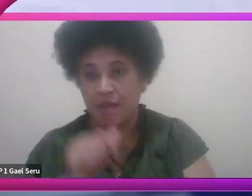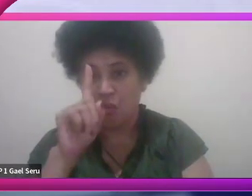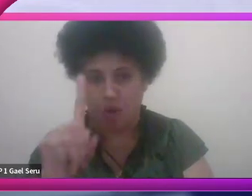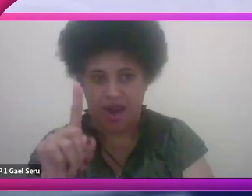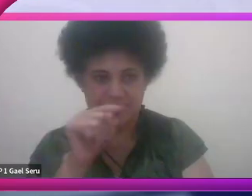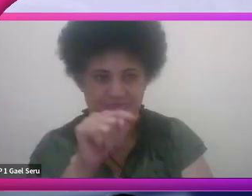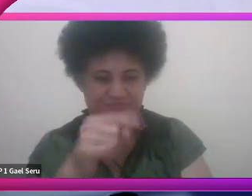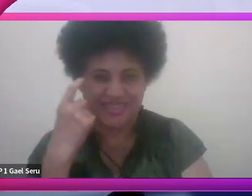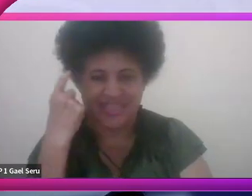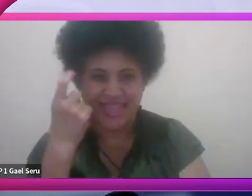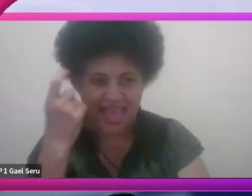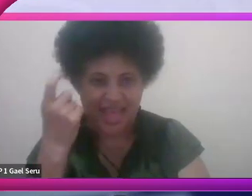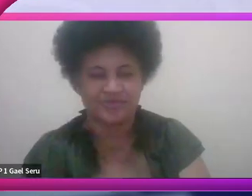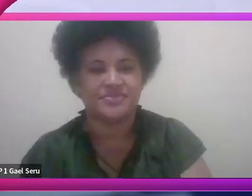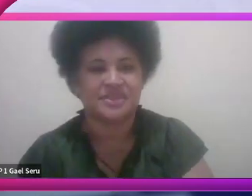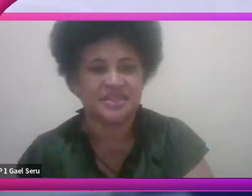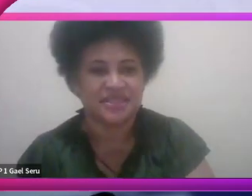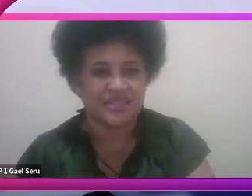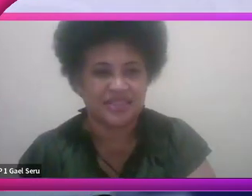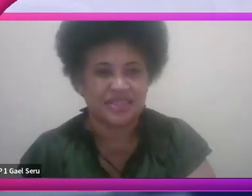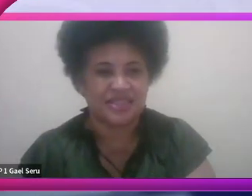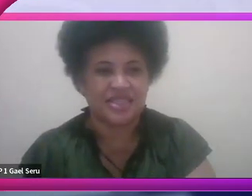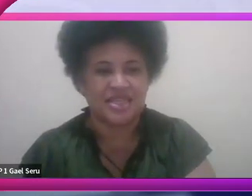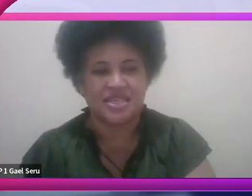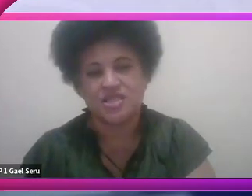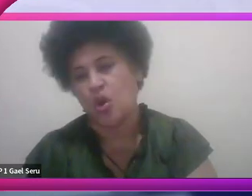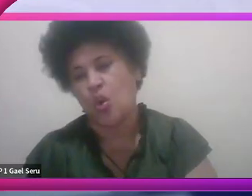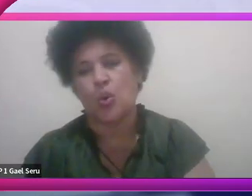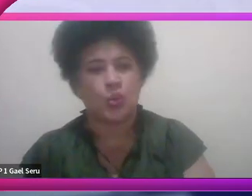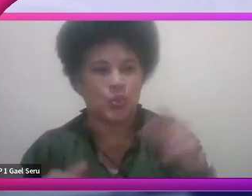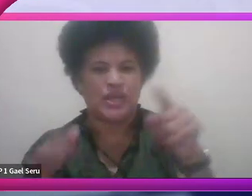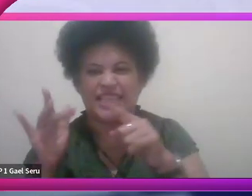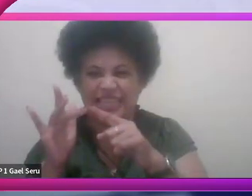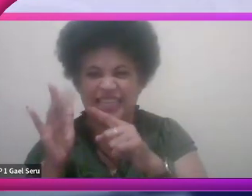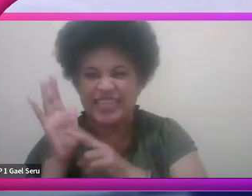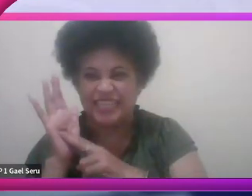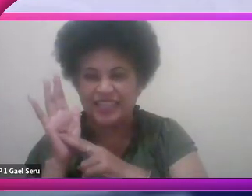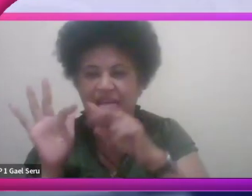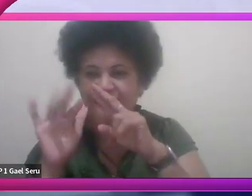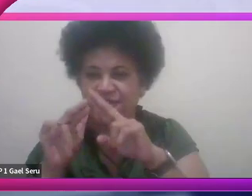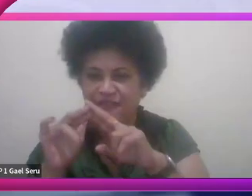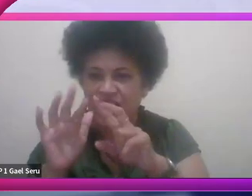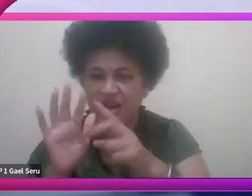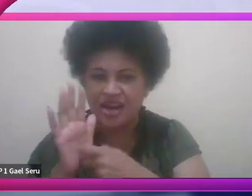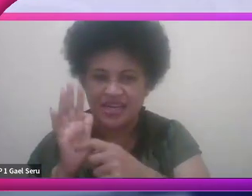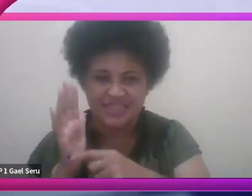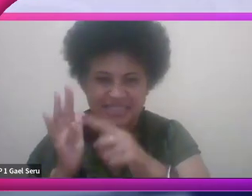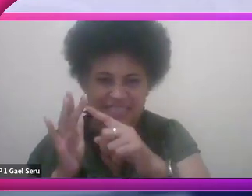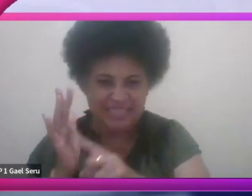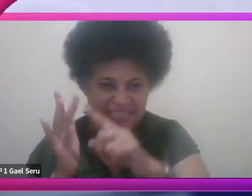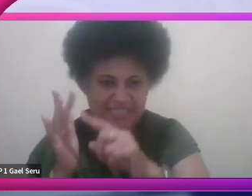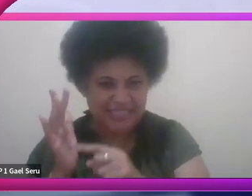care. Yeah. So as you know that infertility have impacted many